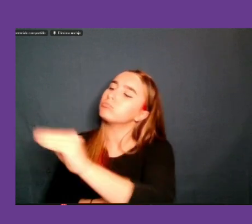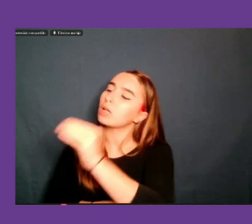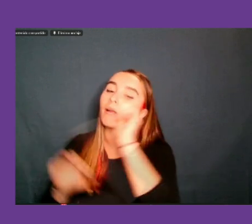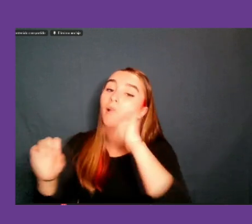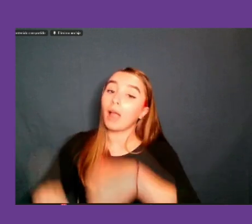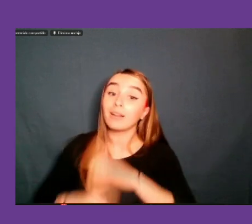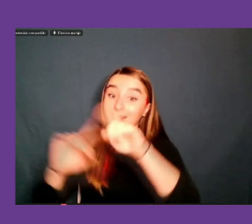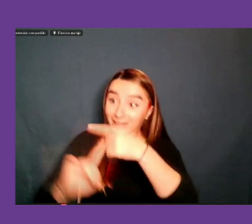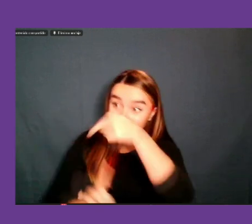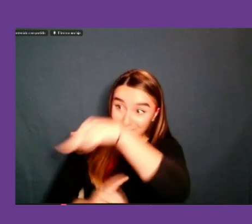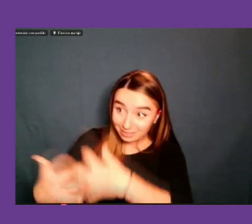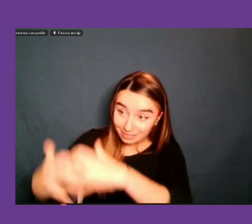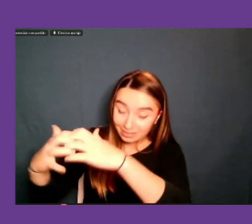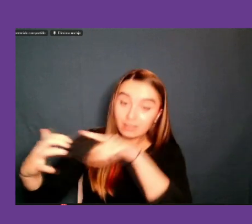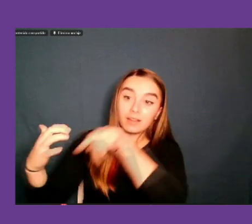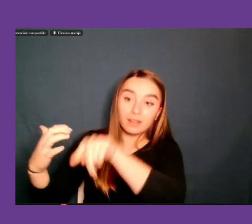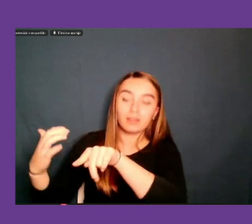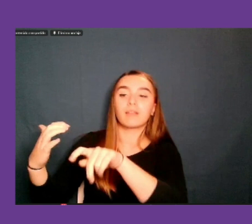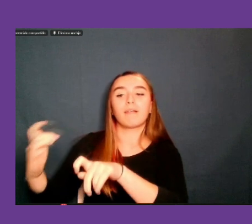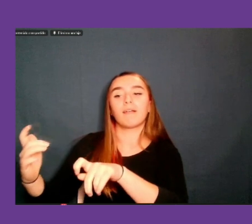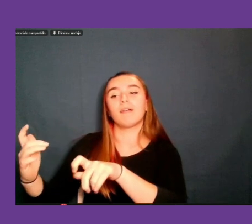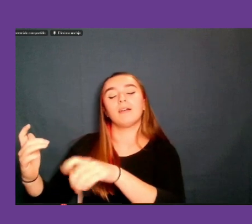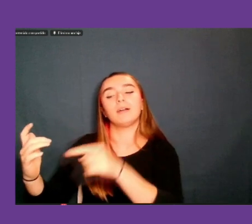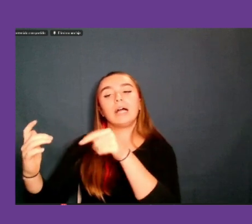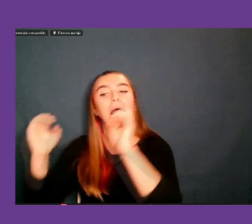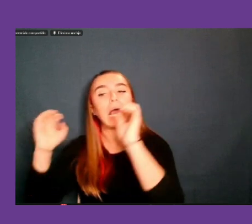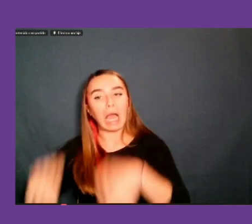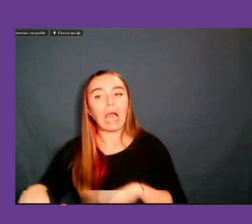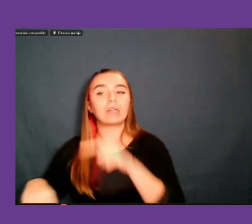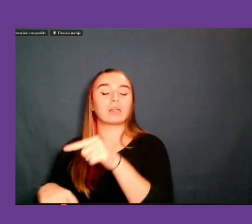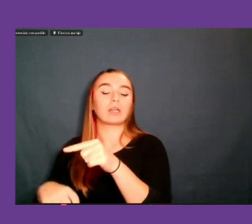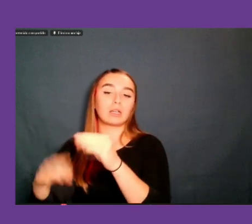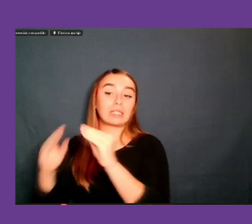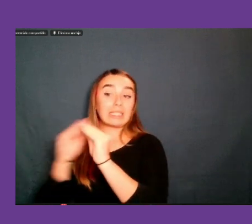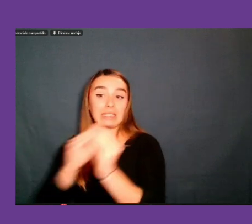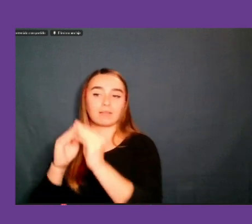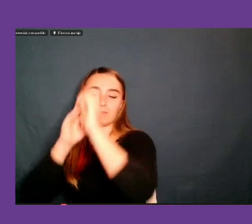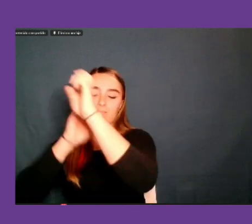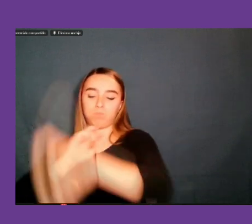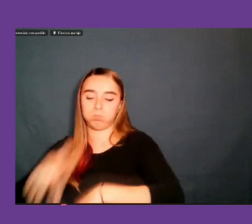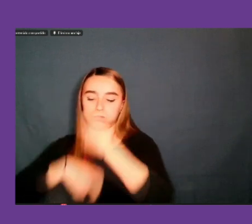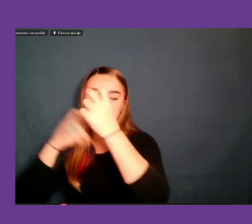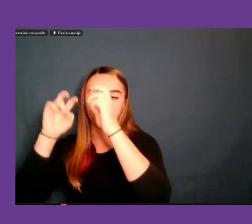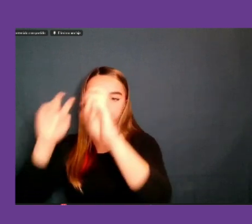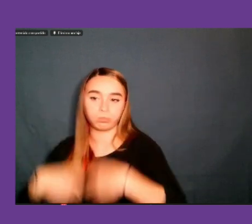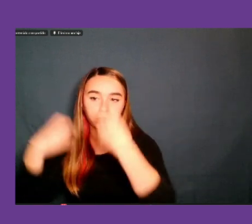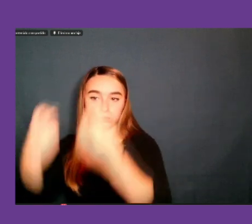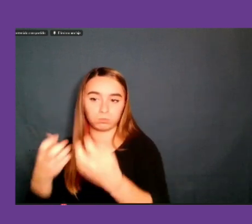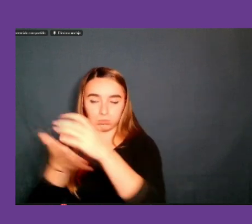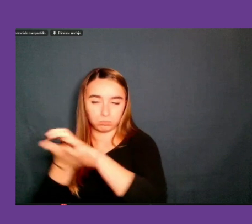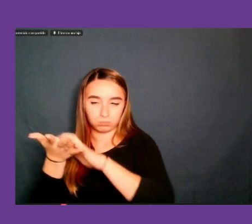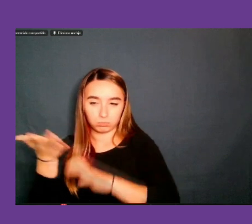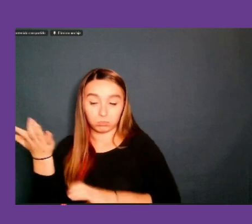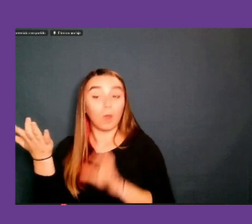could actually set or update the existing standards on accessibility or create future standards for